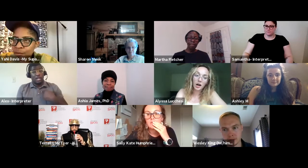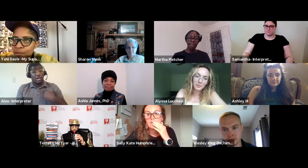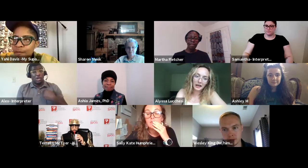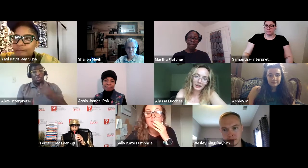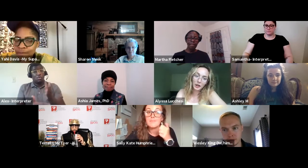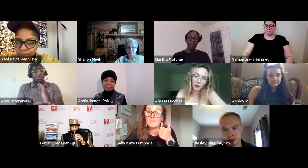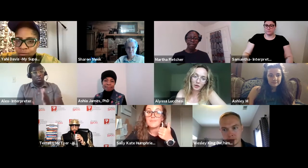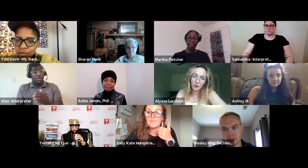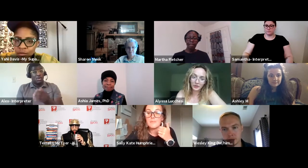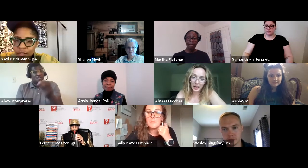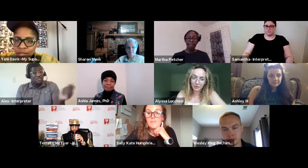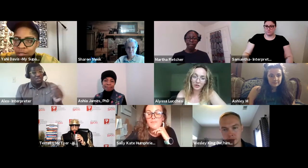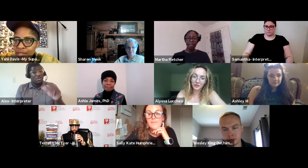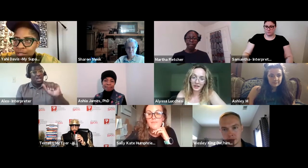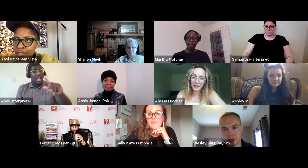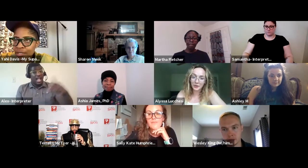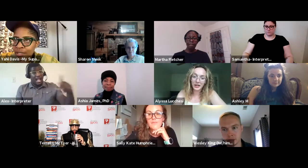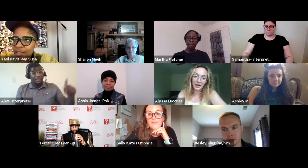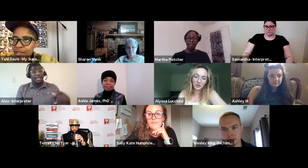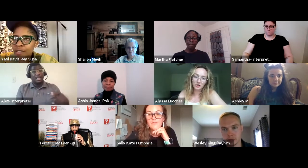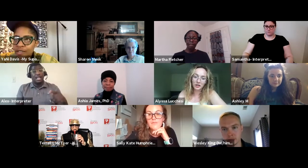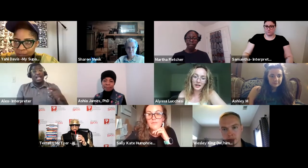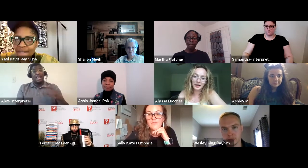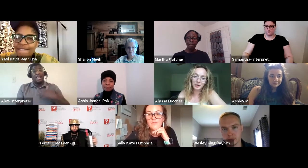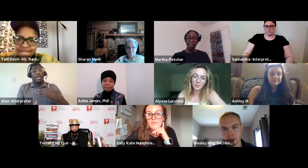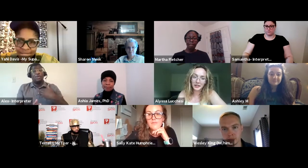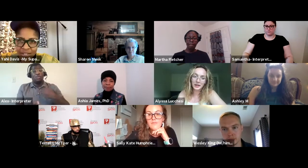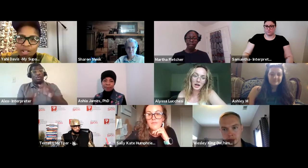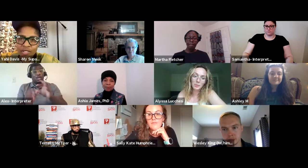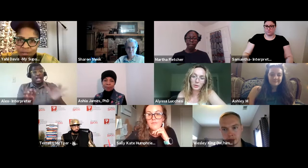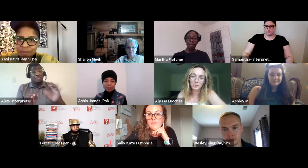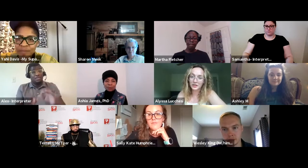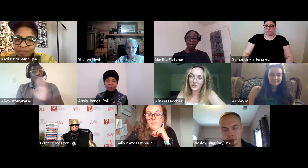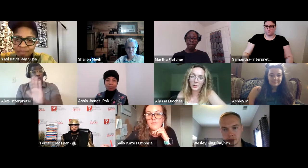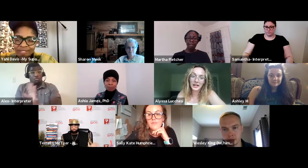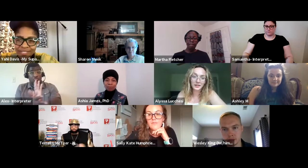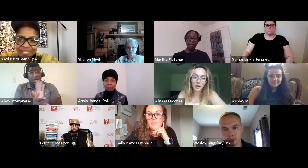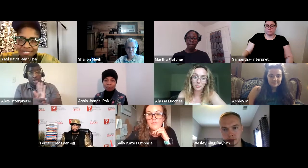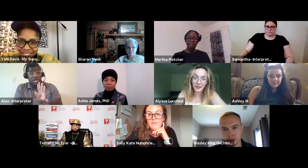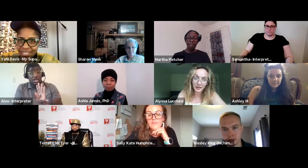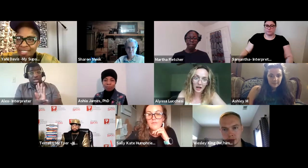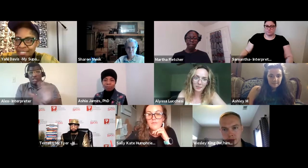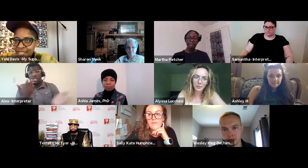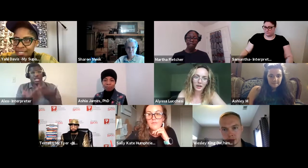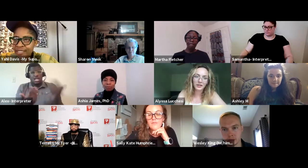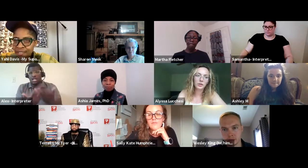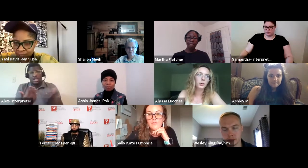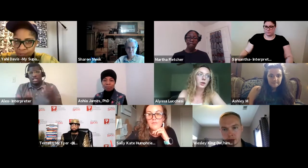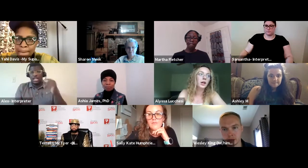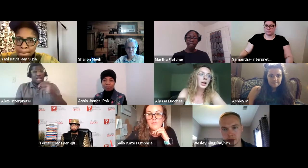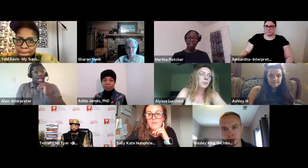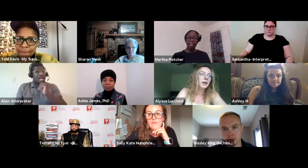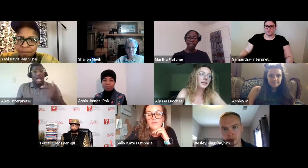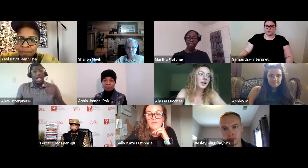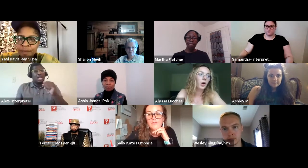can automatically close caption your videos. Ashley had shared that to me a couple months ago, and that has helped me a lot be more